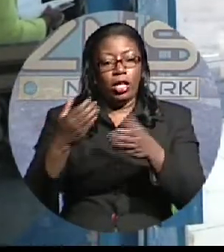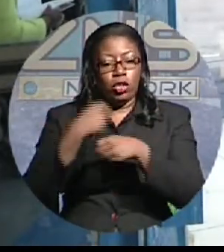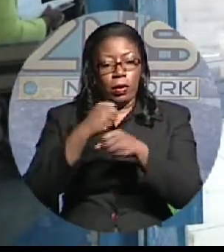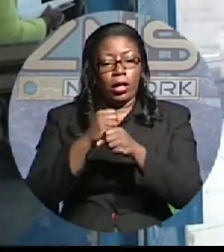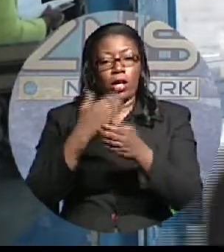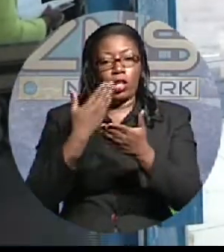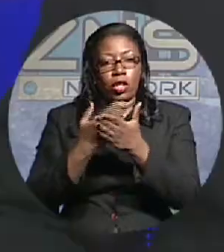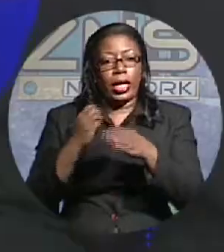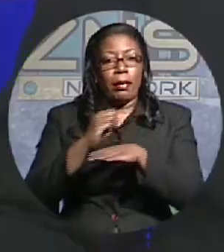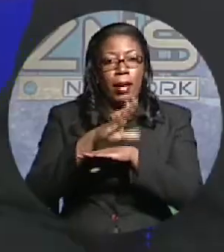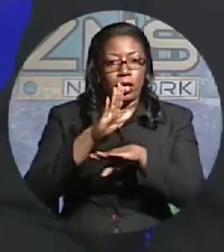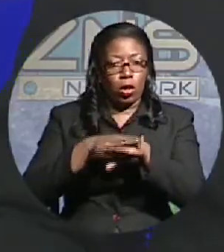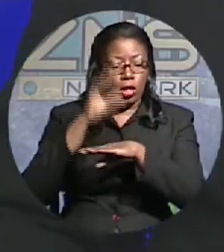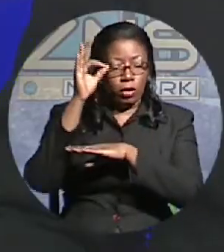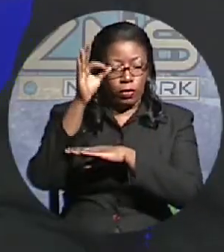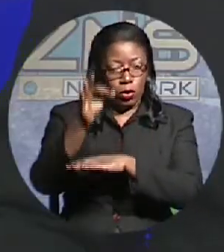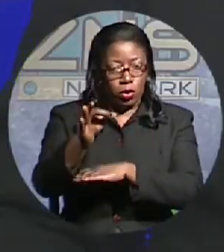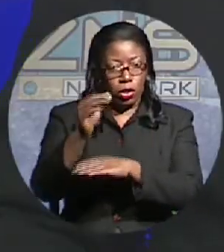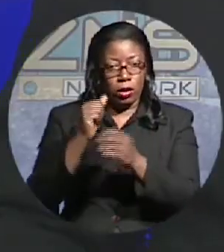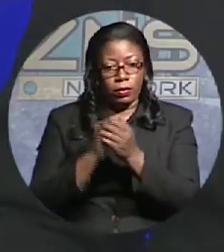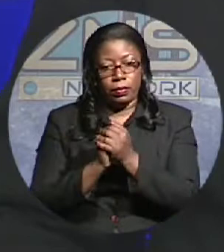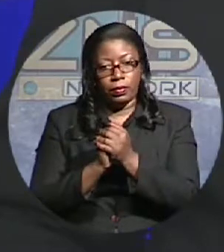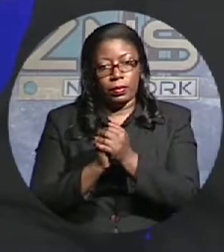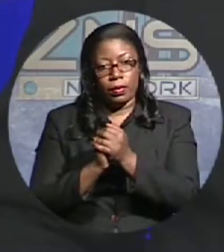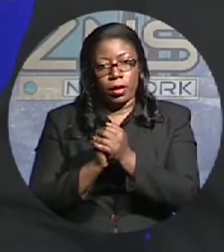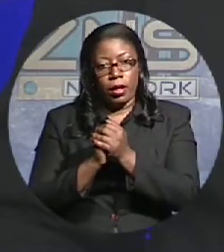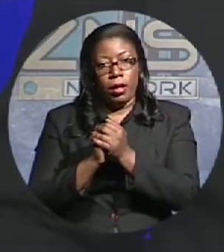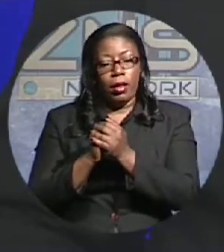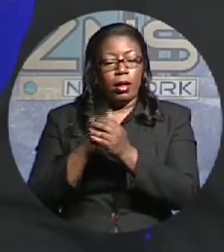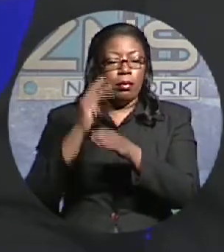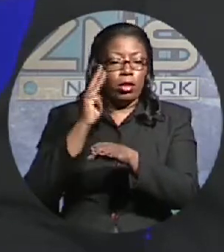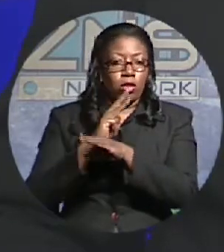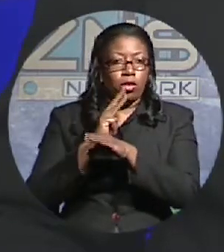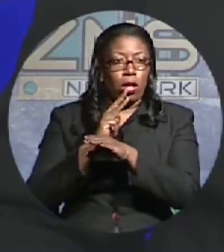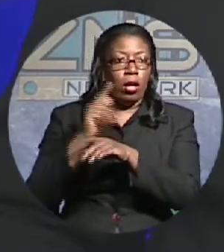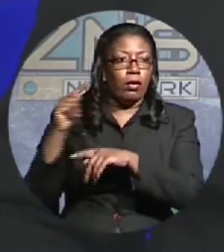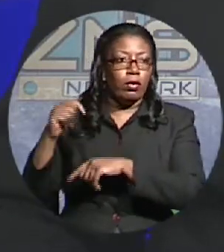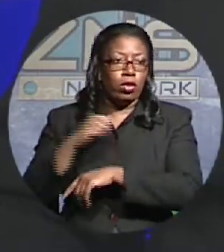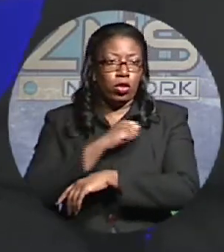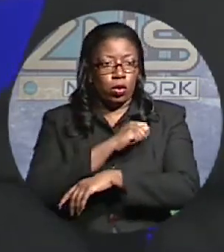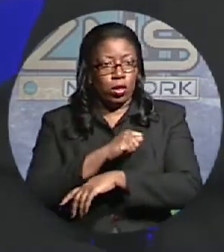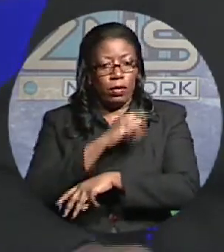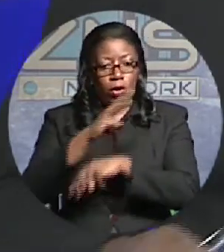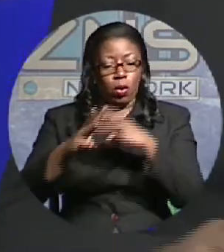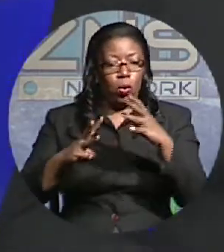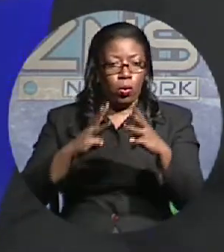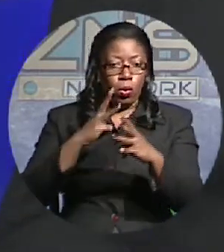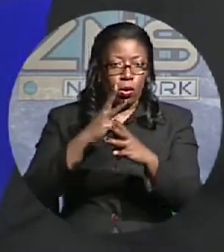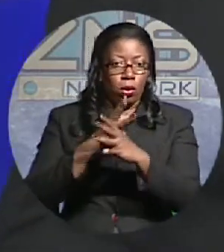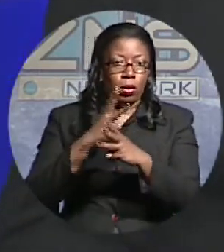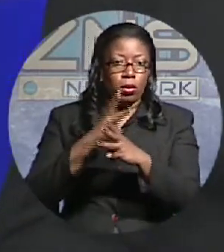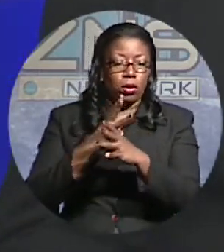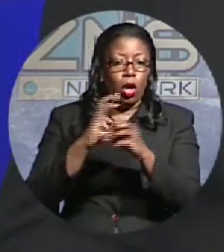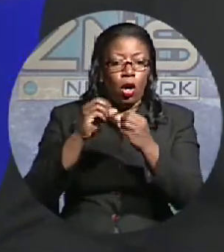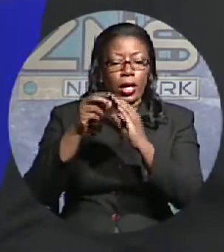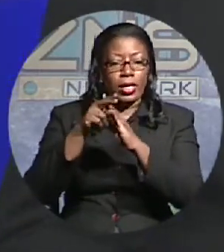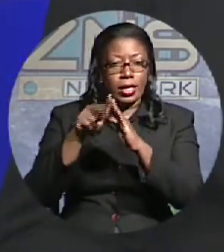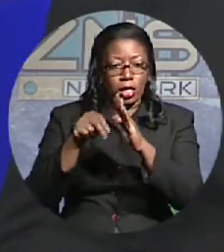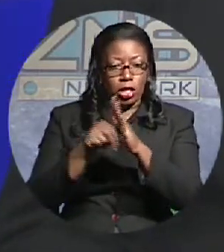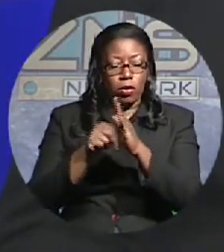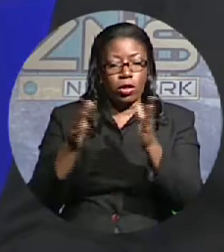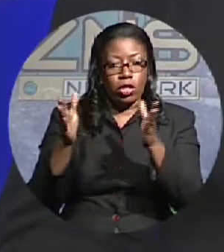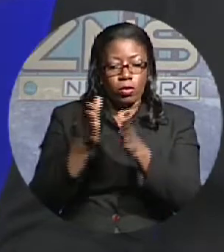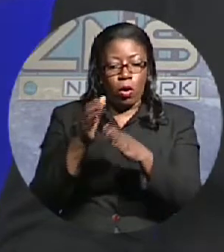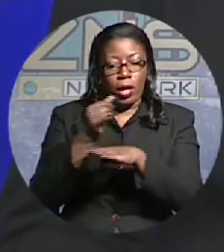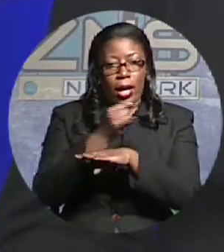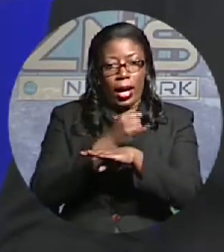future. The Ministry of Tourism is getting set to host the United Nations World Tourism Organization Conference for Small Island